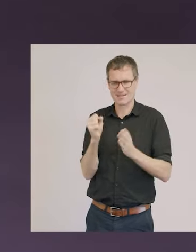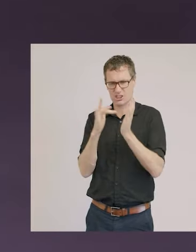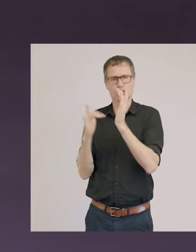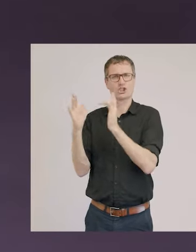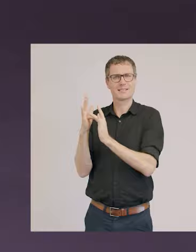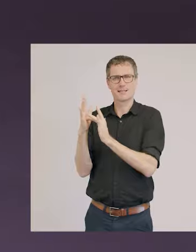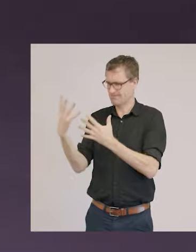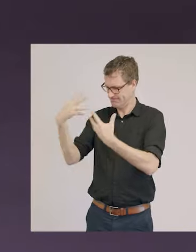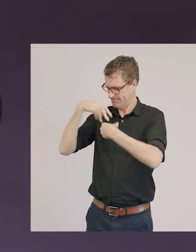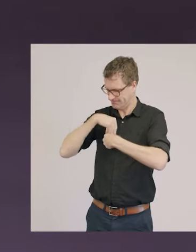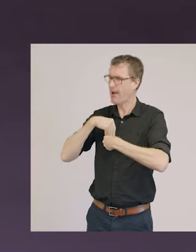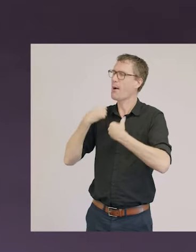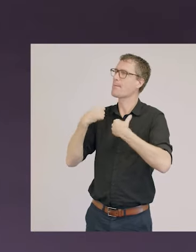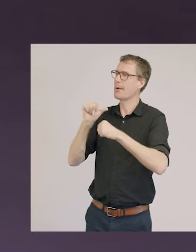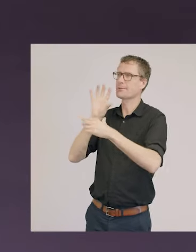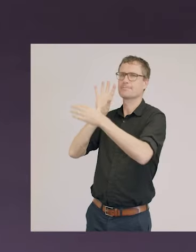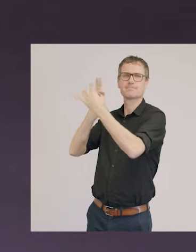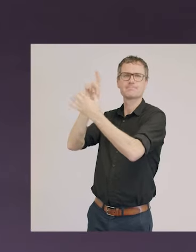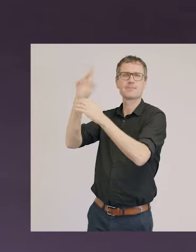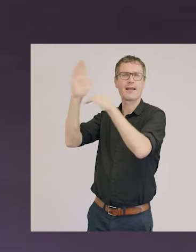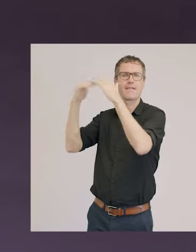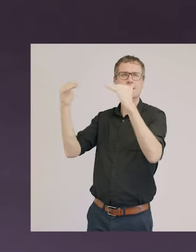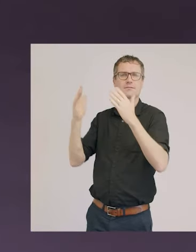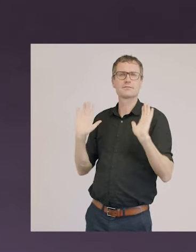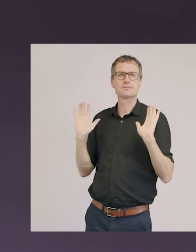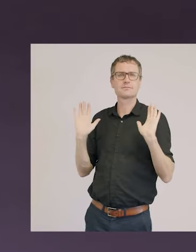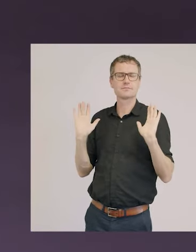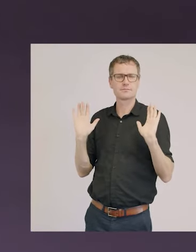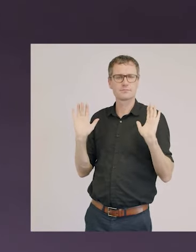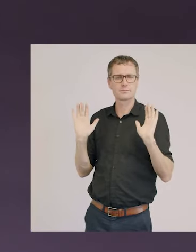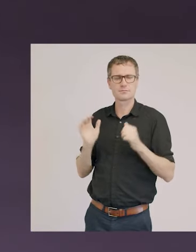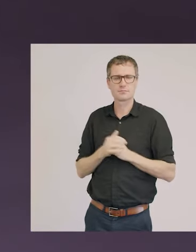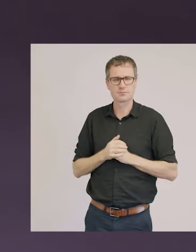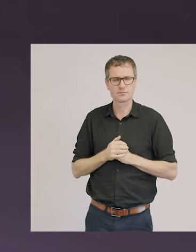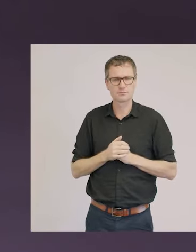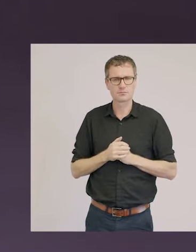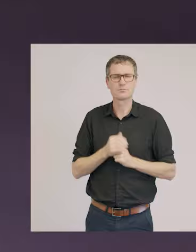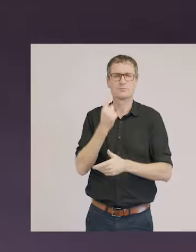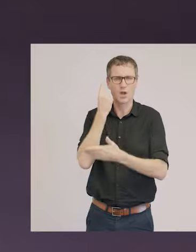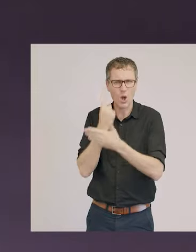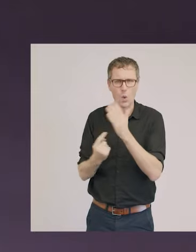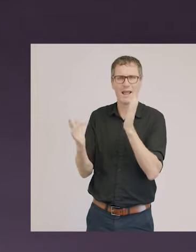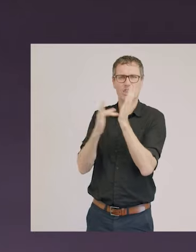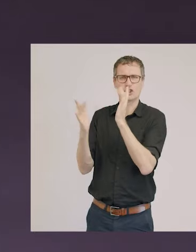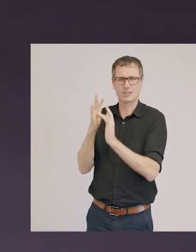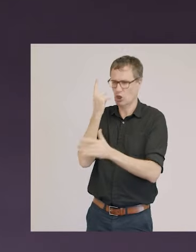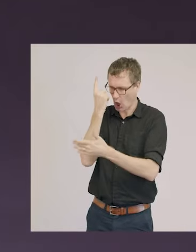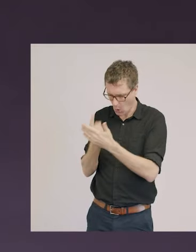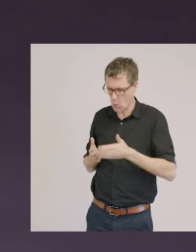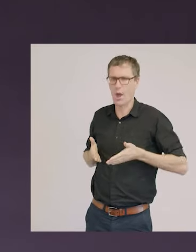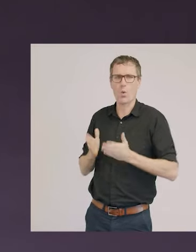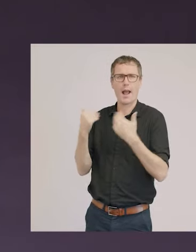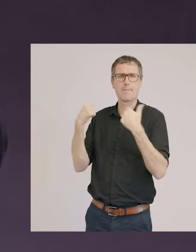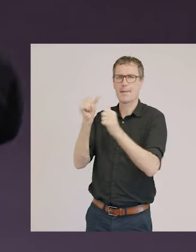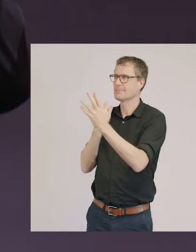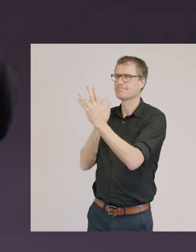get into heaven. You've got to have Jesus. There is no other password to get in. You can't mention